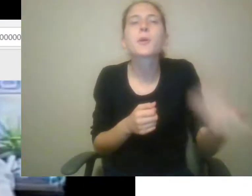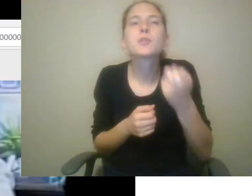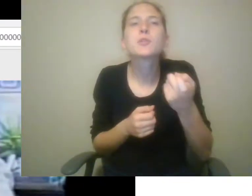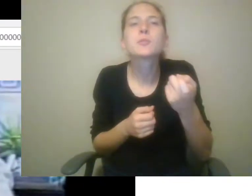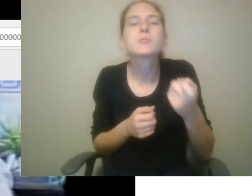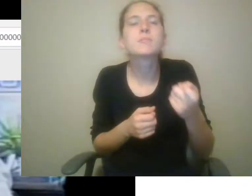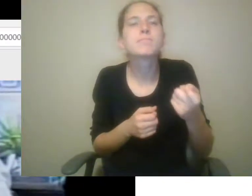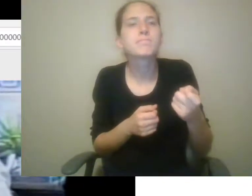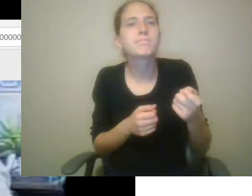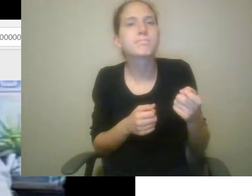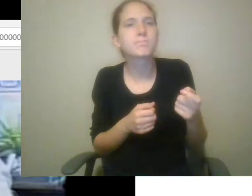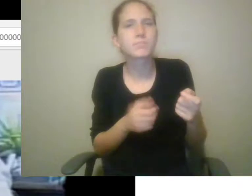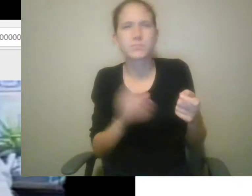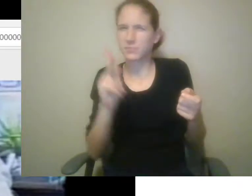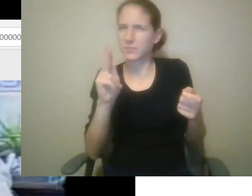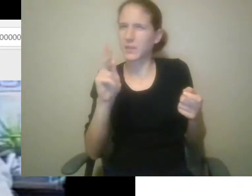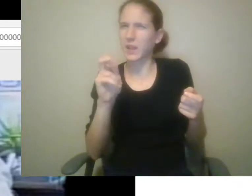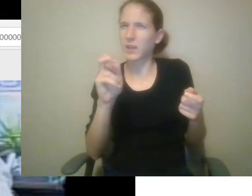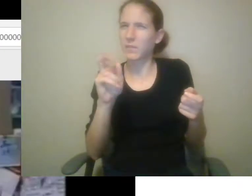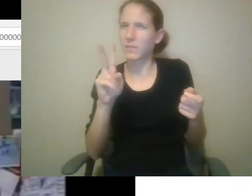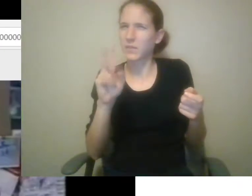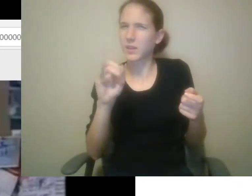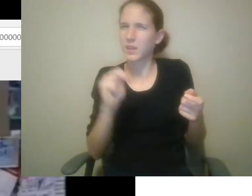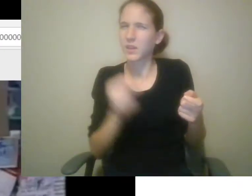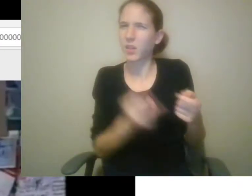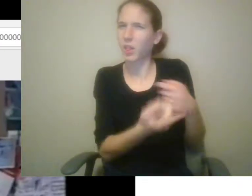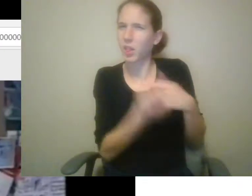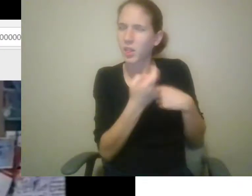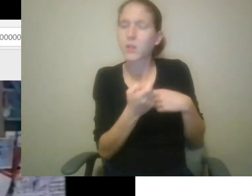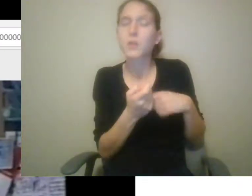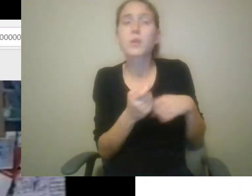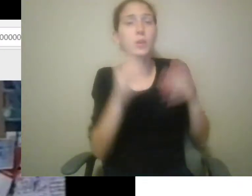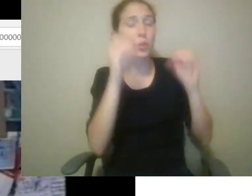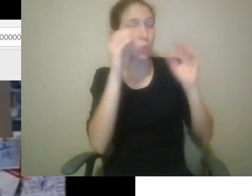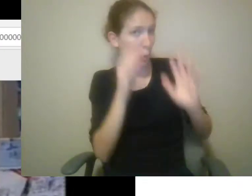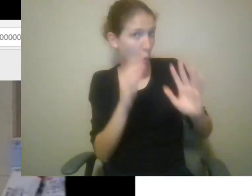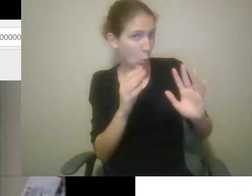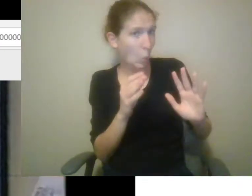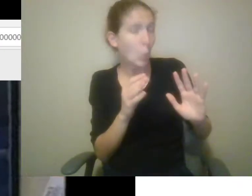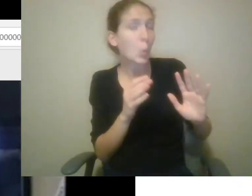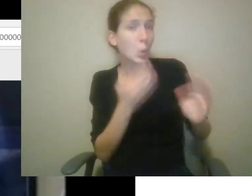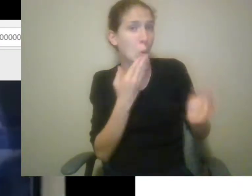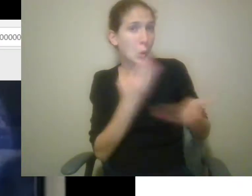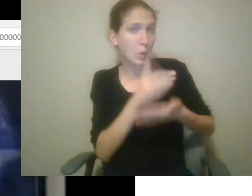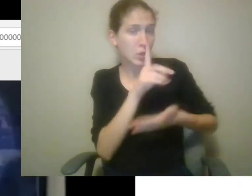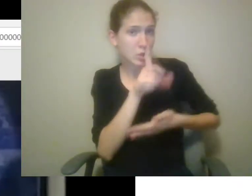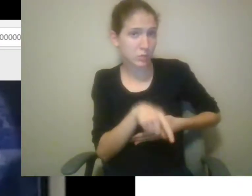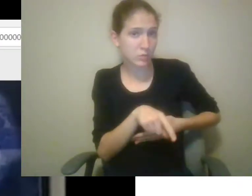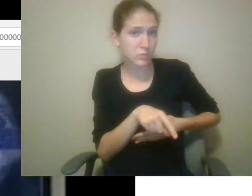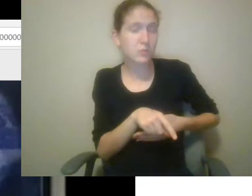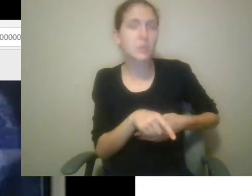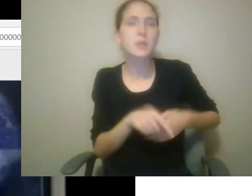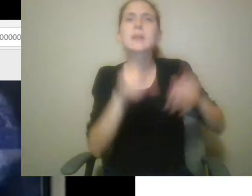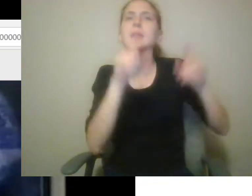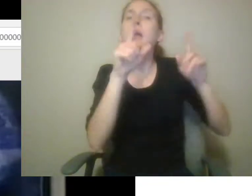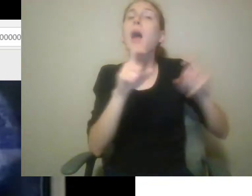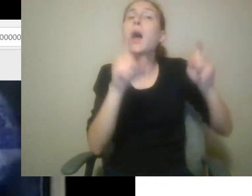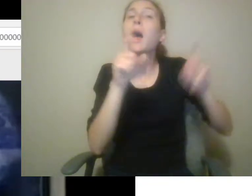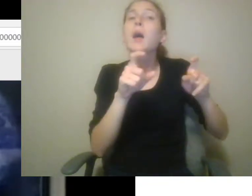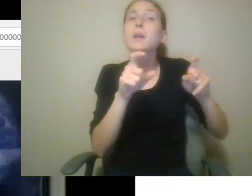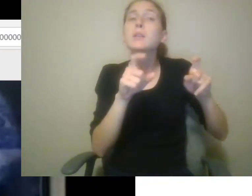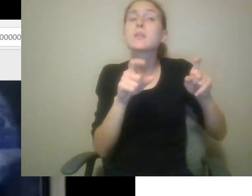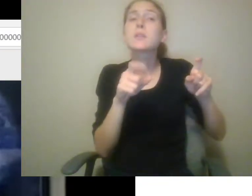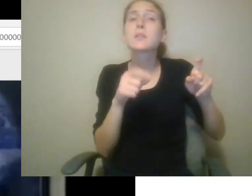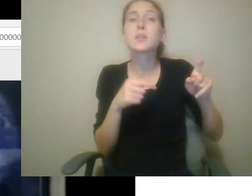What I would know, that's a very good question. On a test, what I would know is basically what is the largest and what